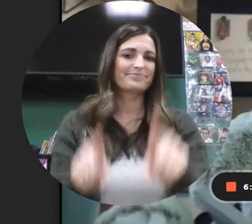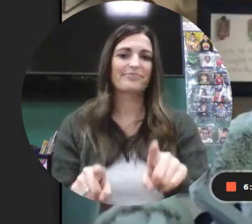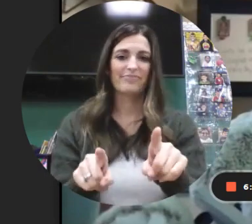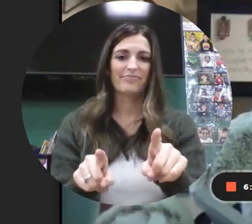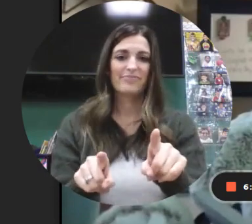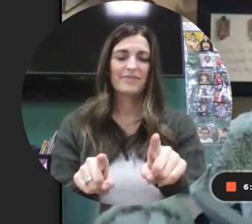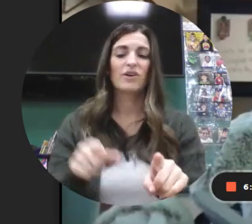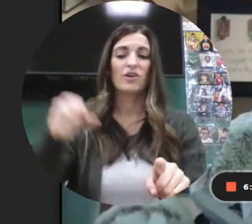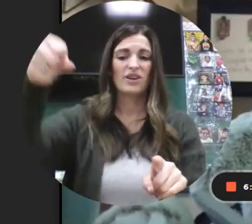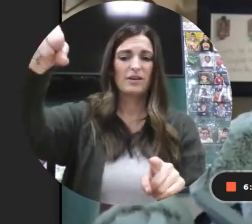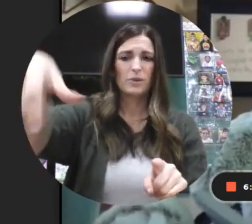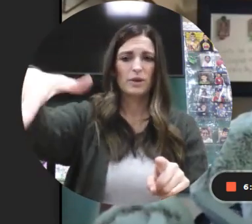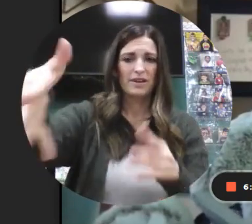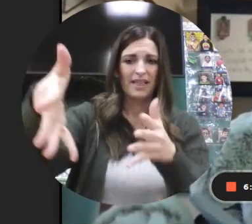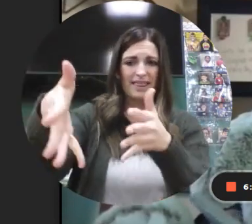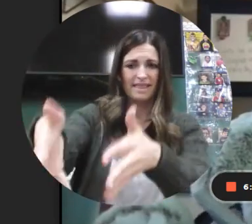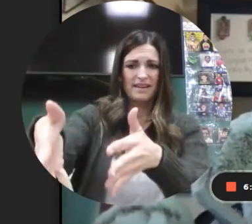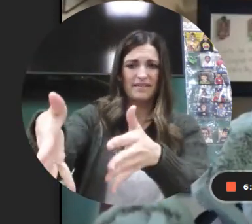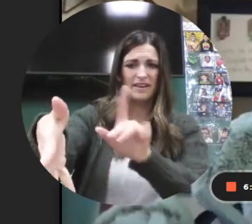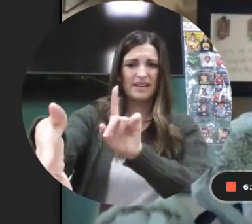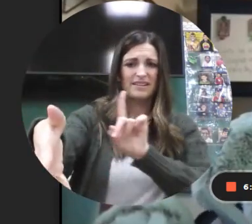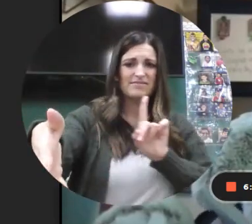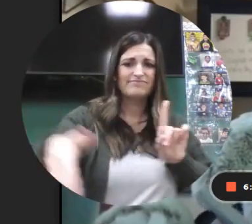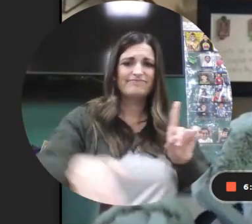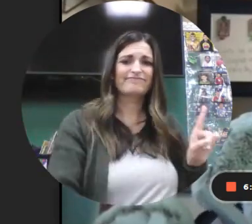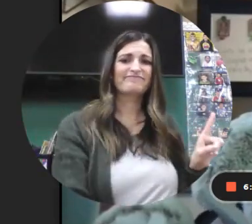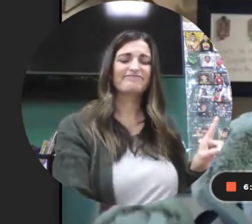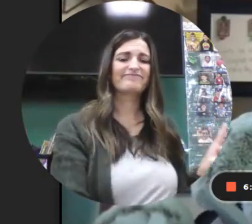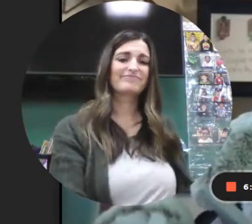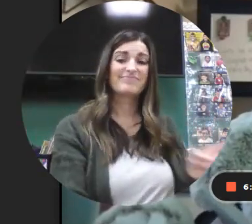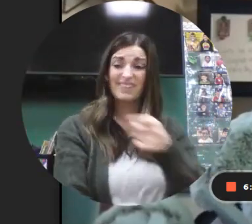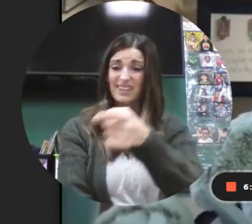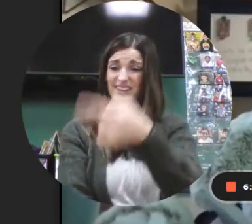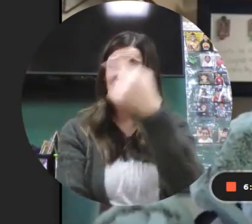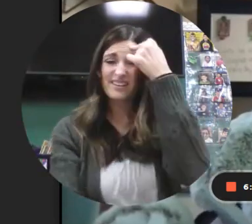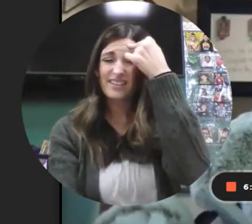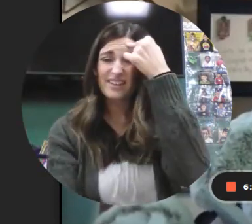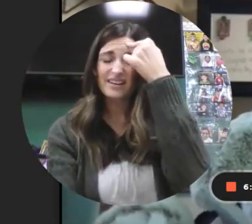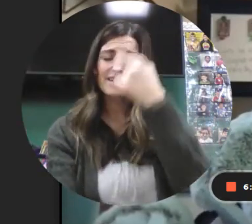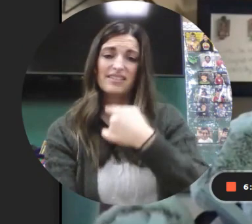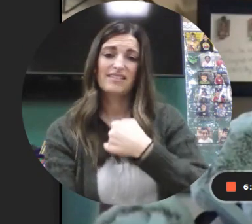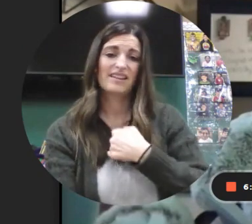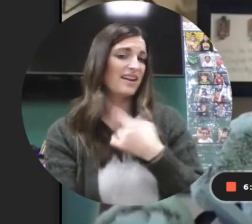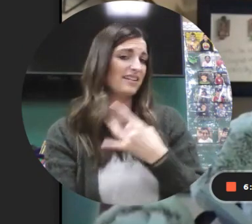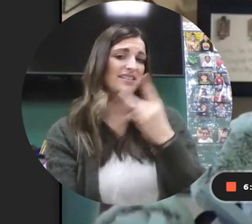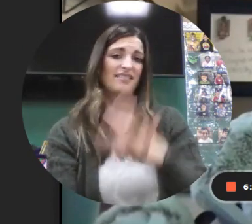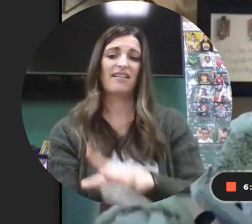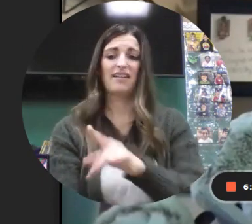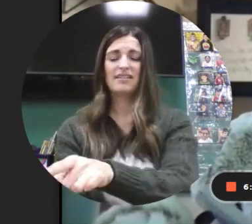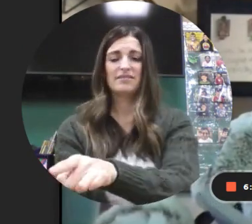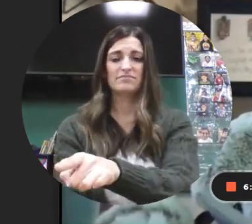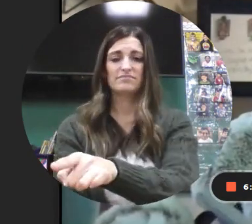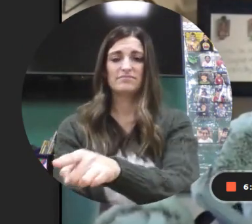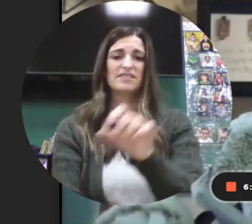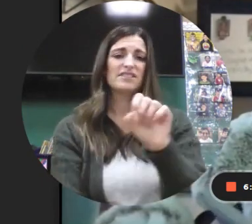walk away, will he think I didn't like him or that he did something wrong? Surrender is a terrible